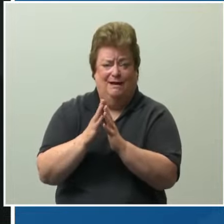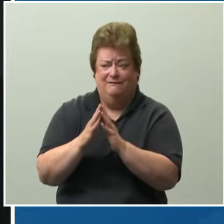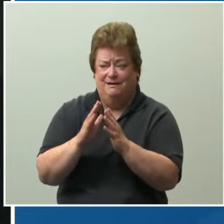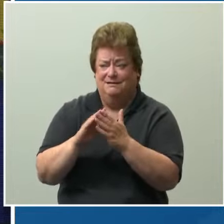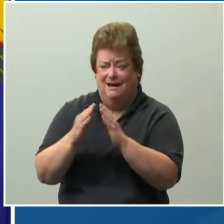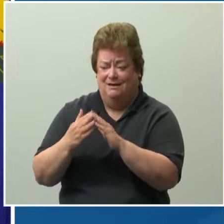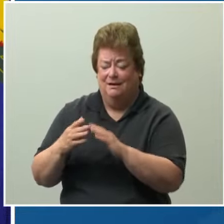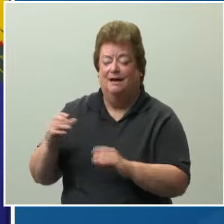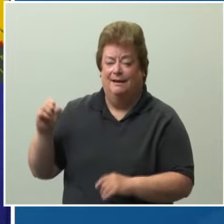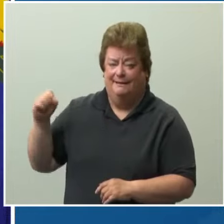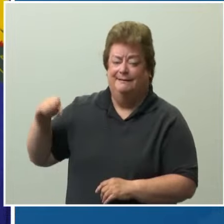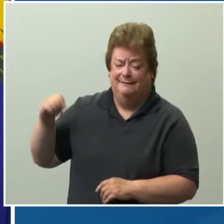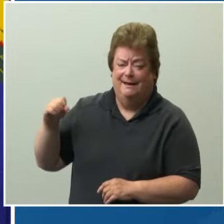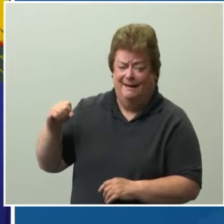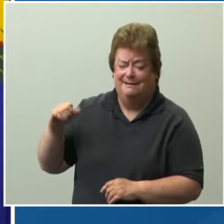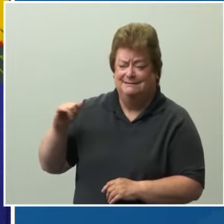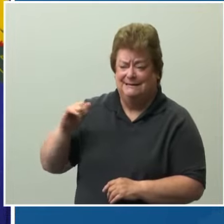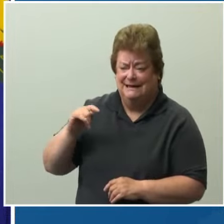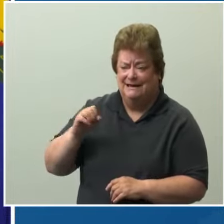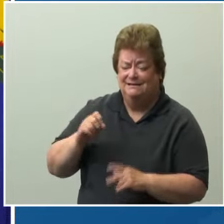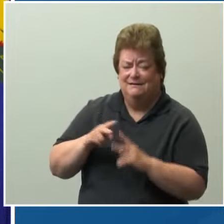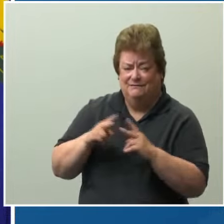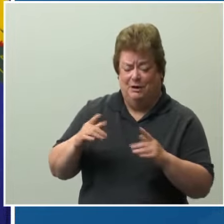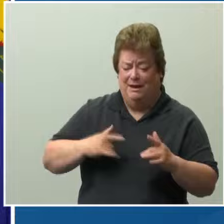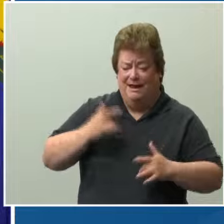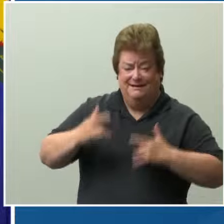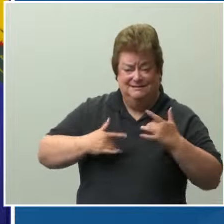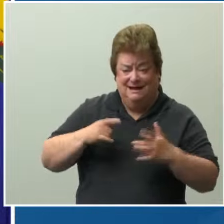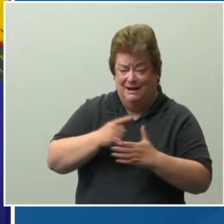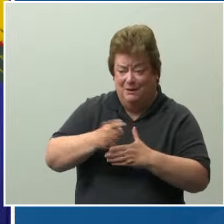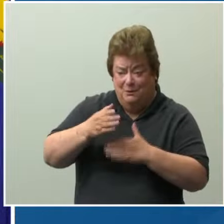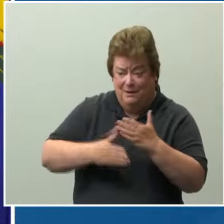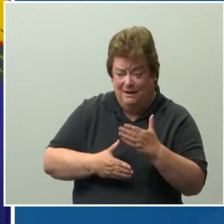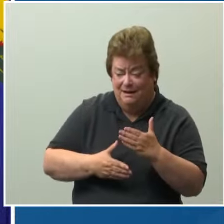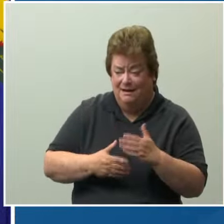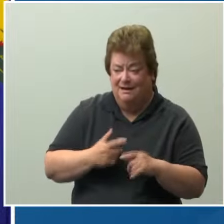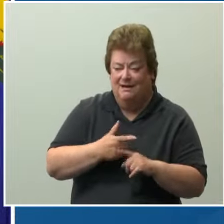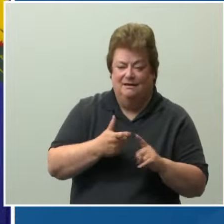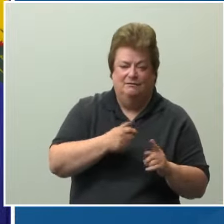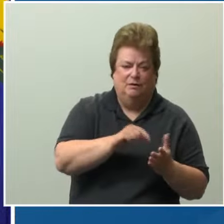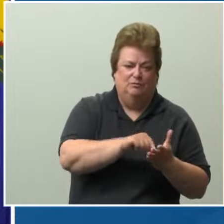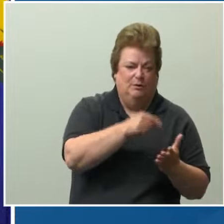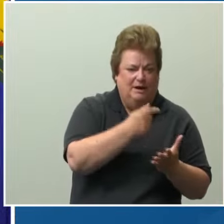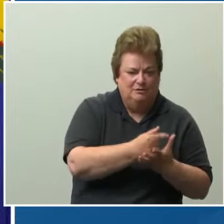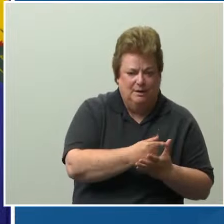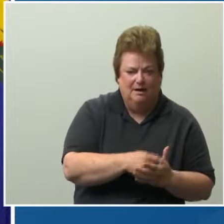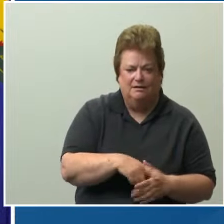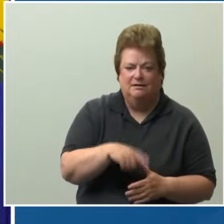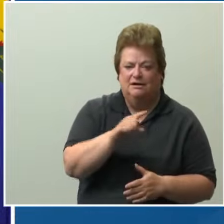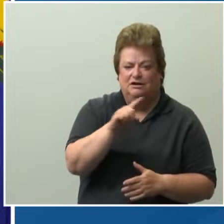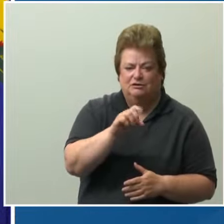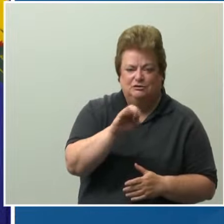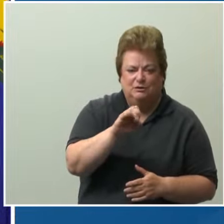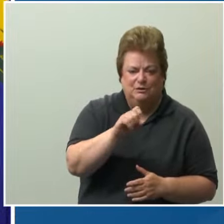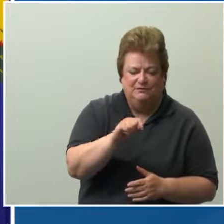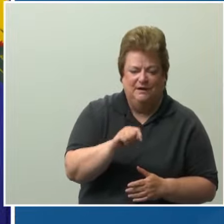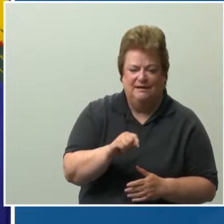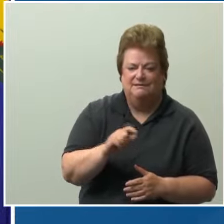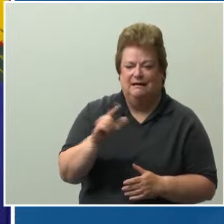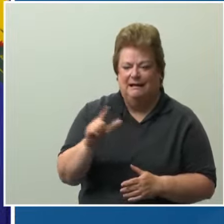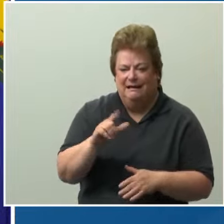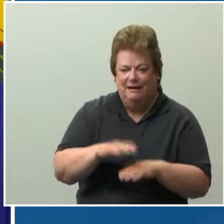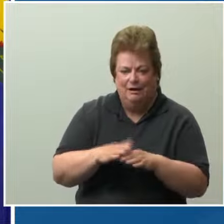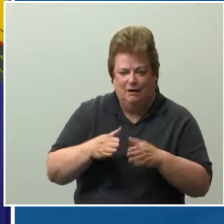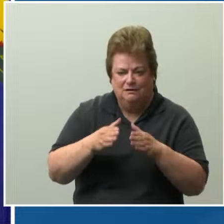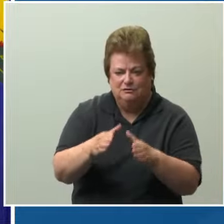downtown. It is. It is an extremely exciting weekend, from graduations to Zoo Fest to Lincoln on the Streets